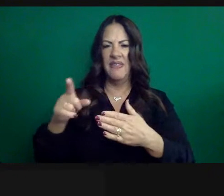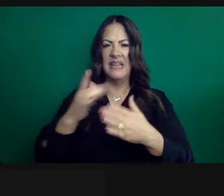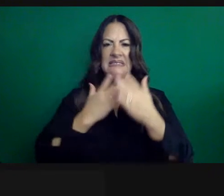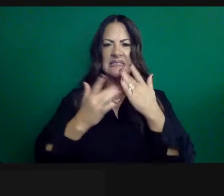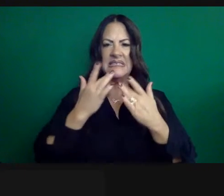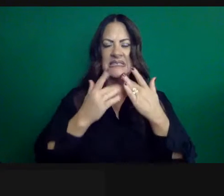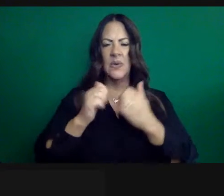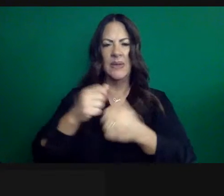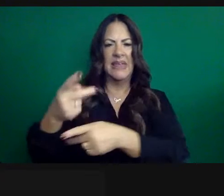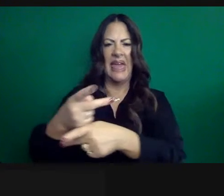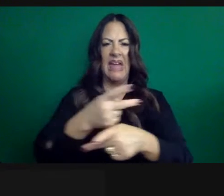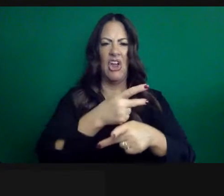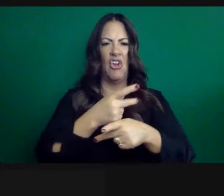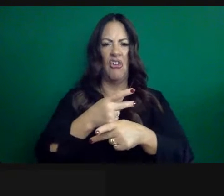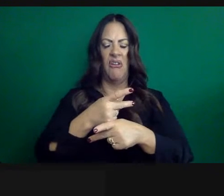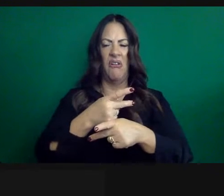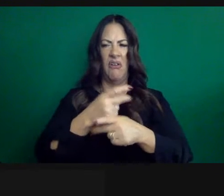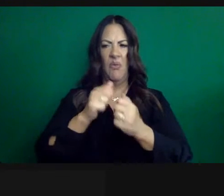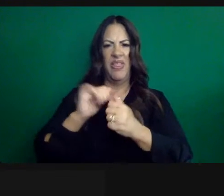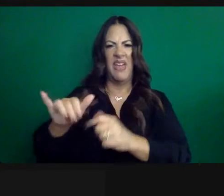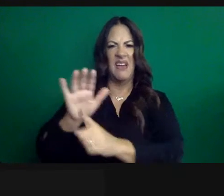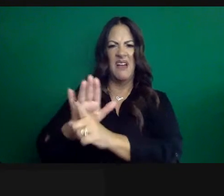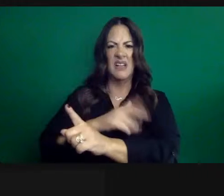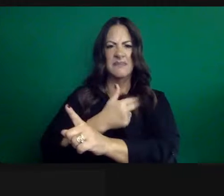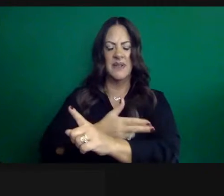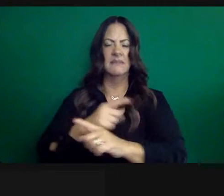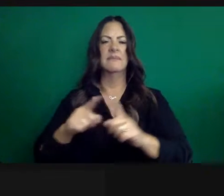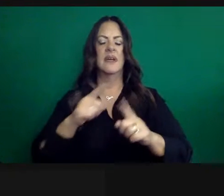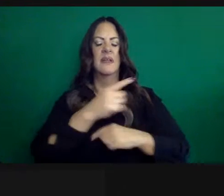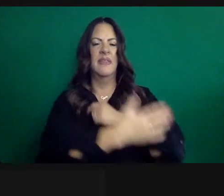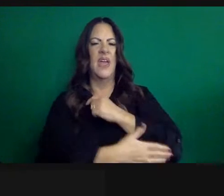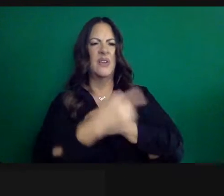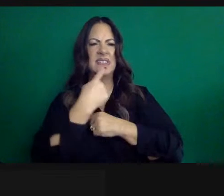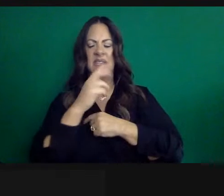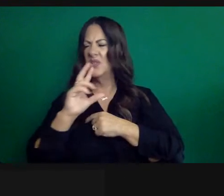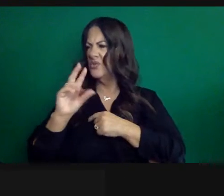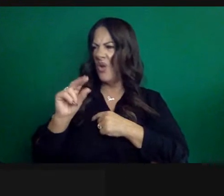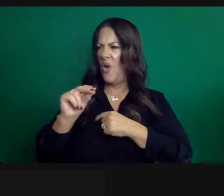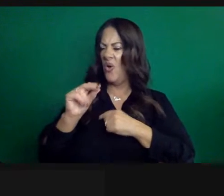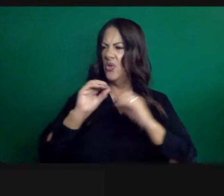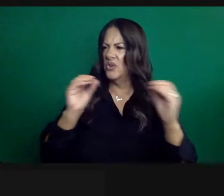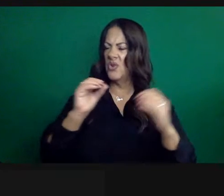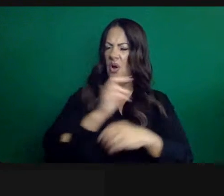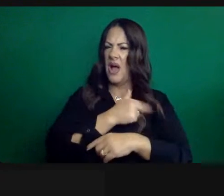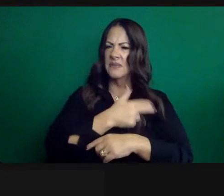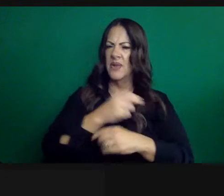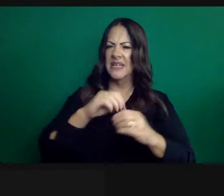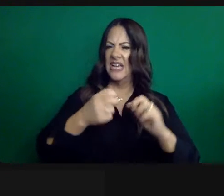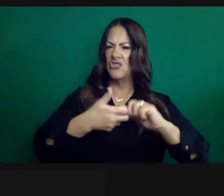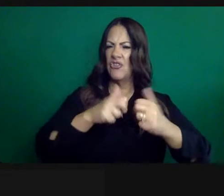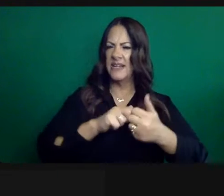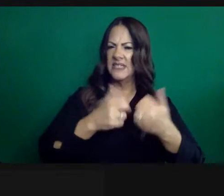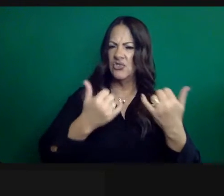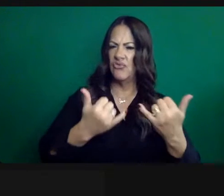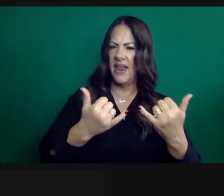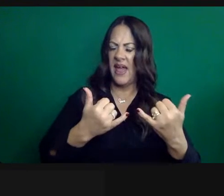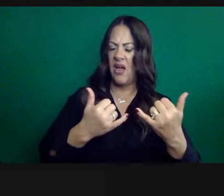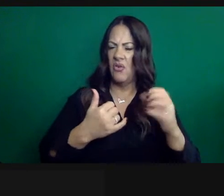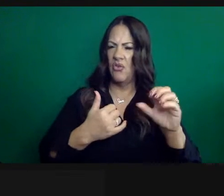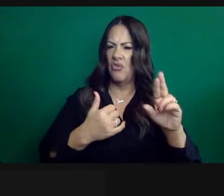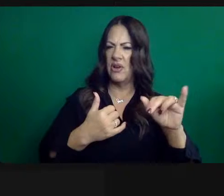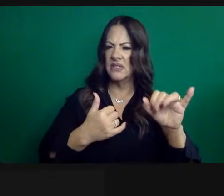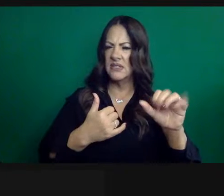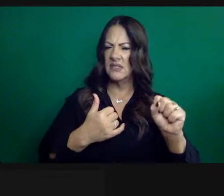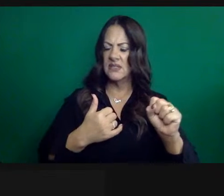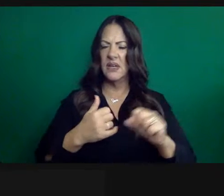surprised by this because the county said on Tuesday that no hospitals in the county have declared they are in crisis standards of care. So my questions are, did the state